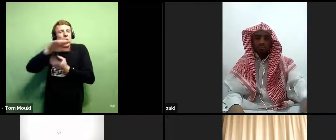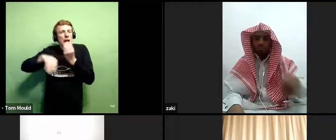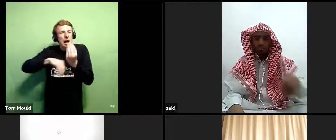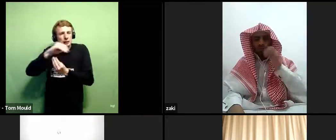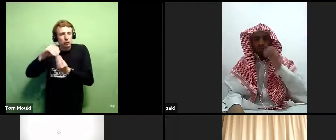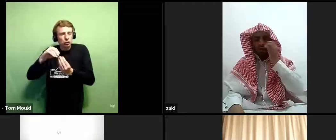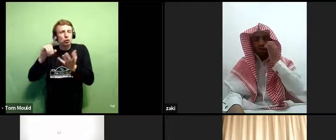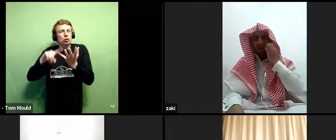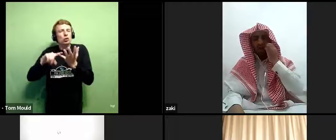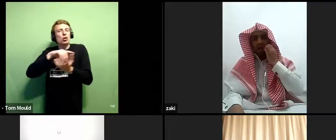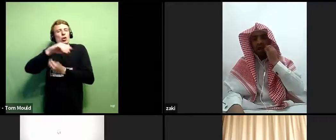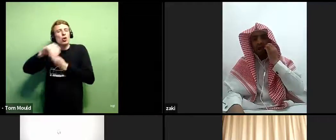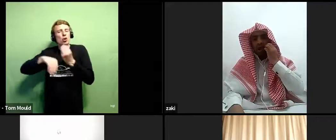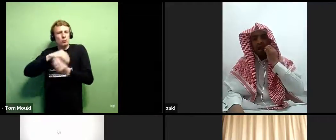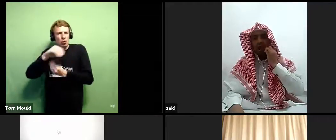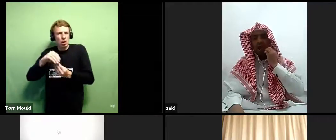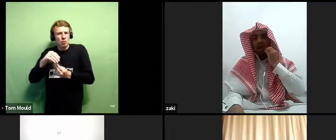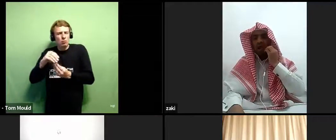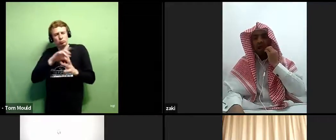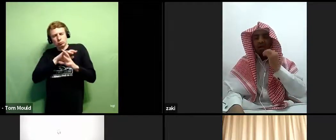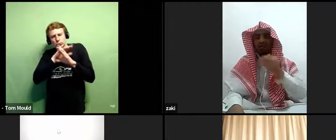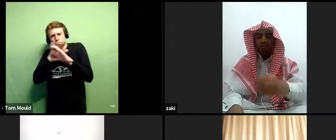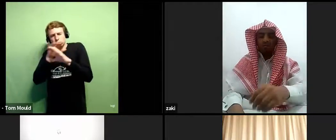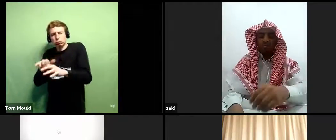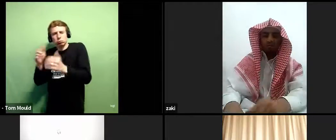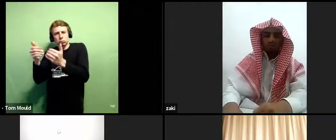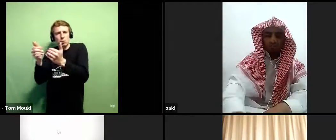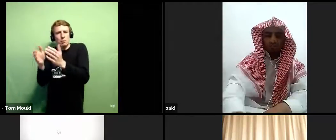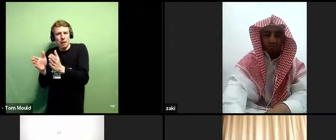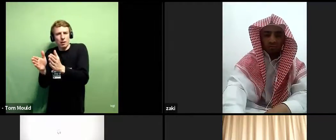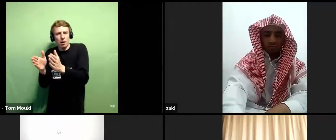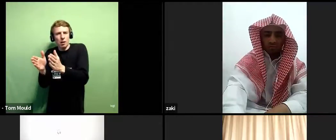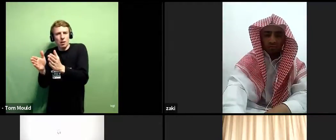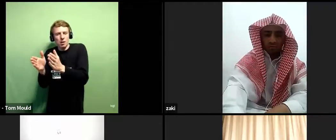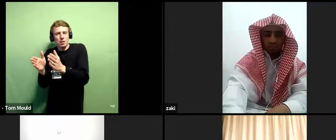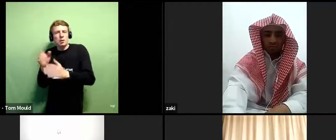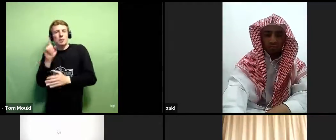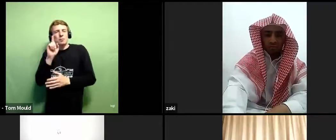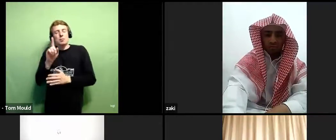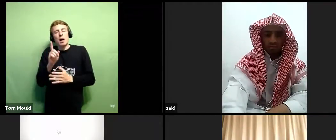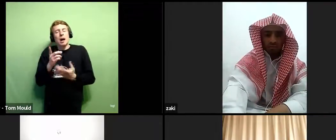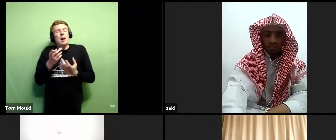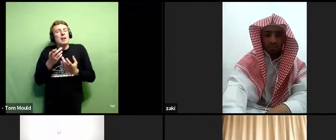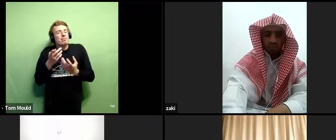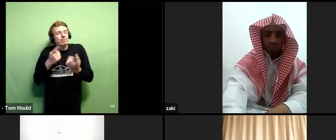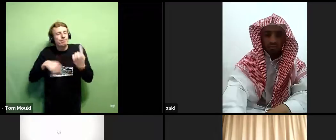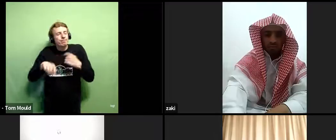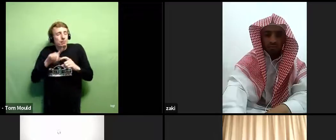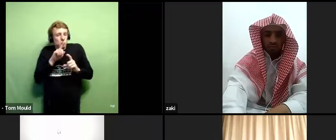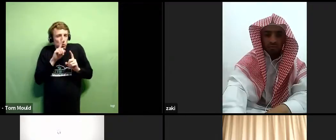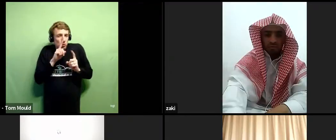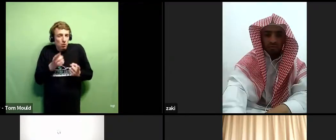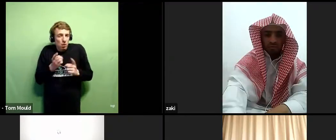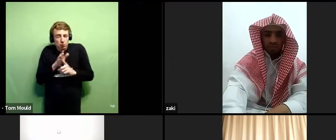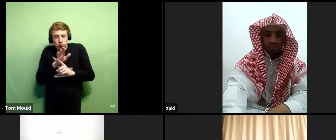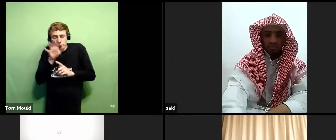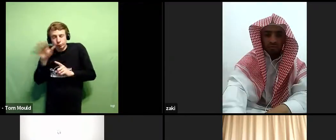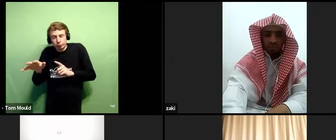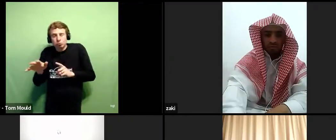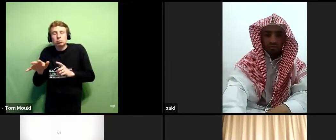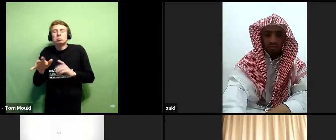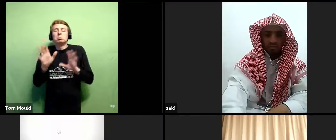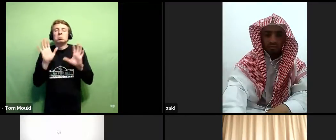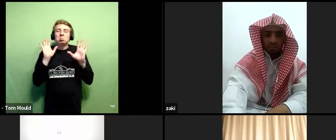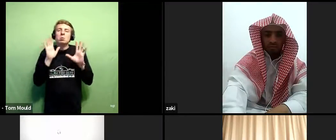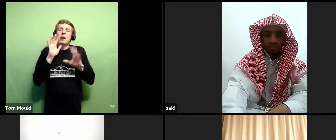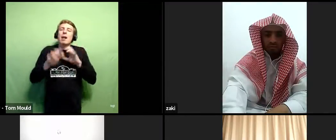pilgrimage to Mecca for Allah. But if you are prevented from completing them, sacrifice an animal, such